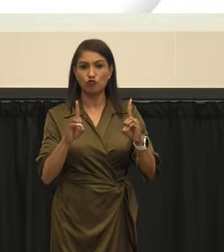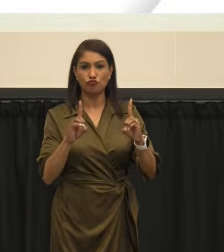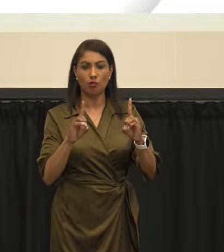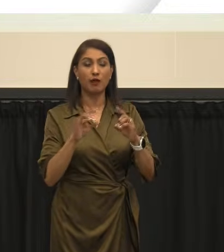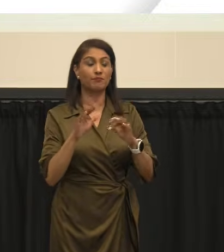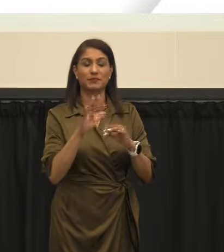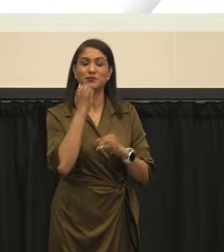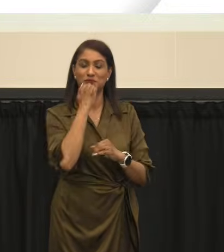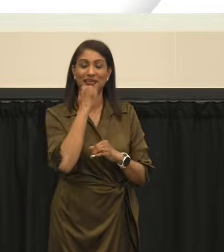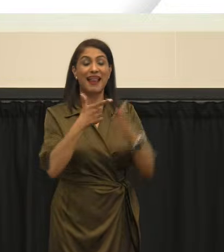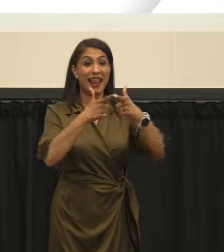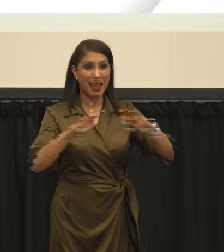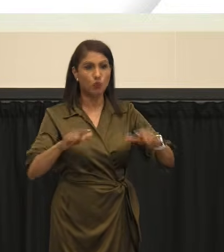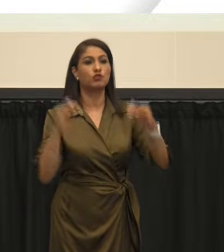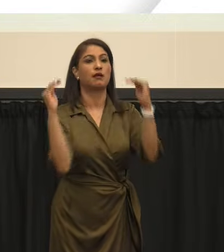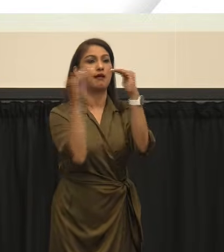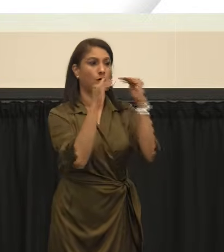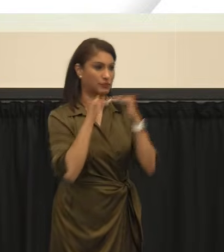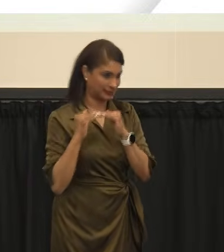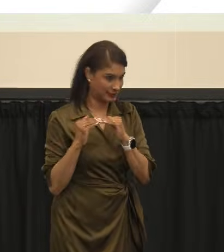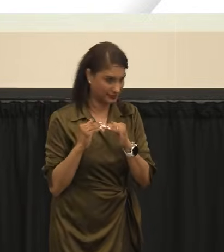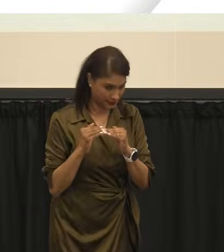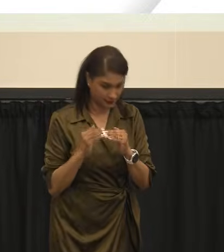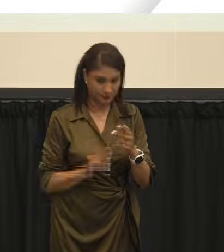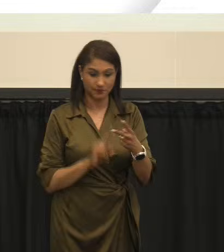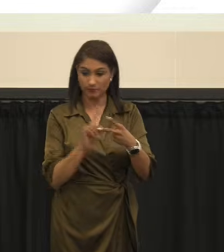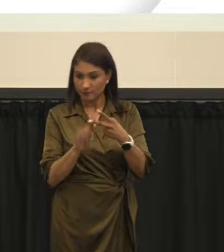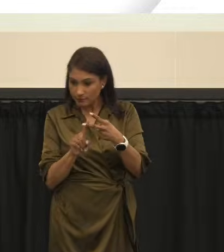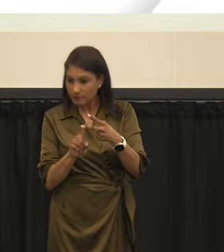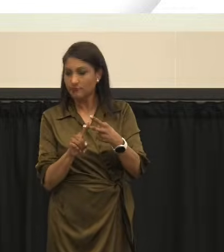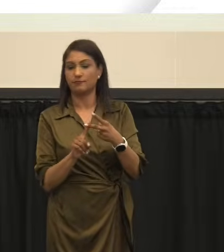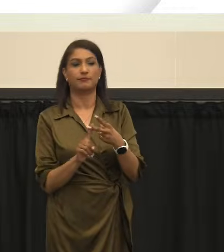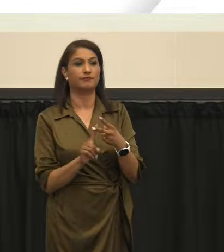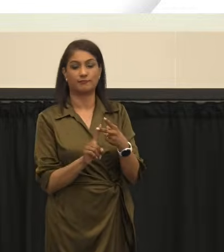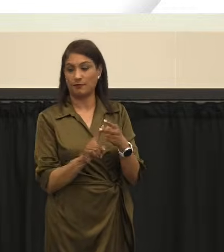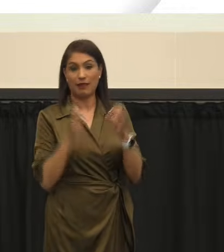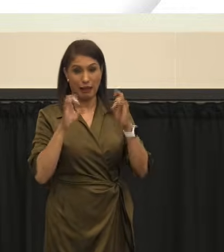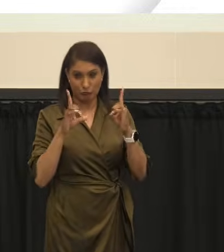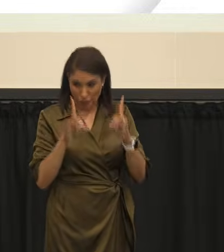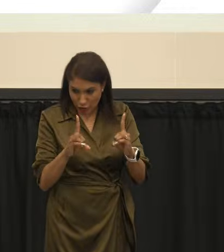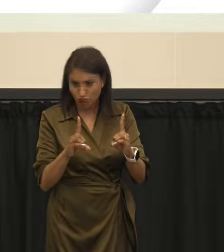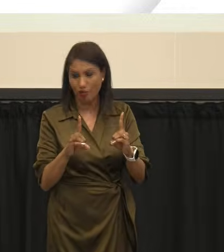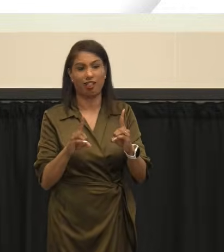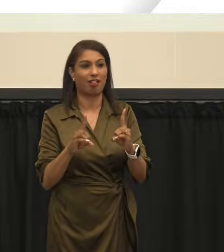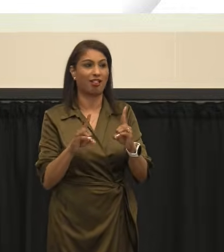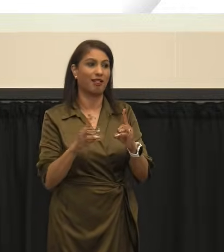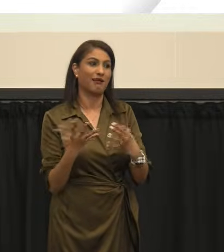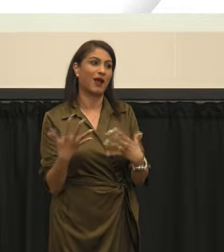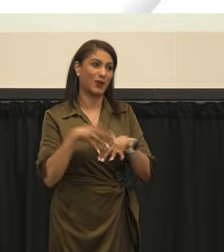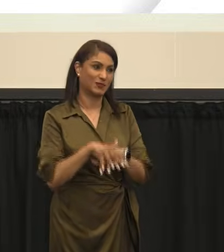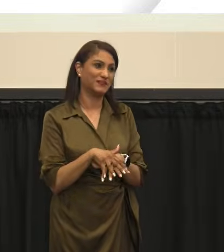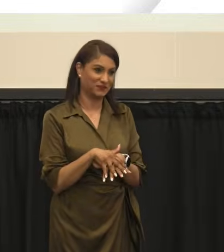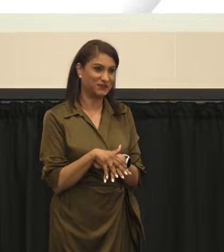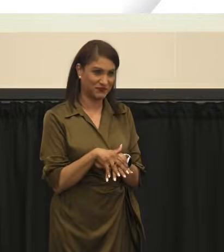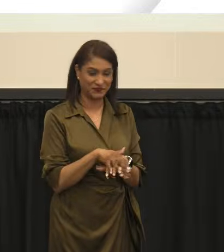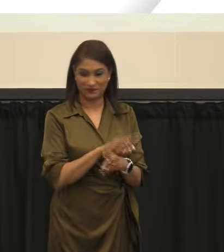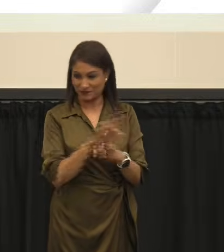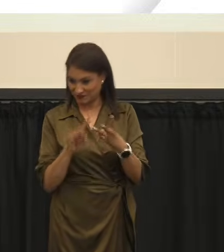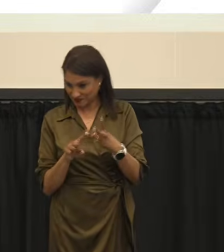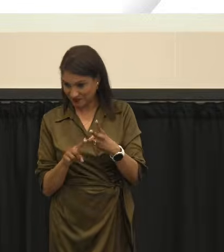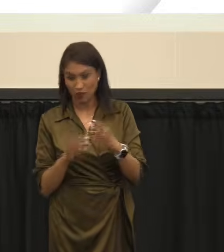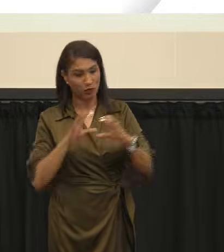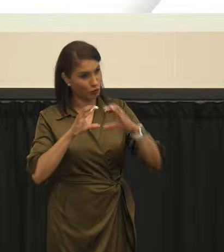need, is, I said, language equity as well as educational in terms of inclusion in the education sector.